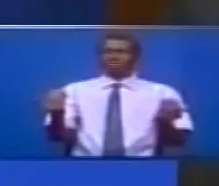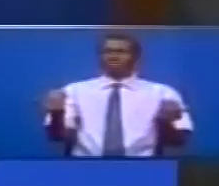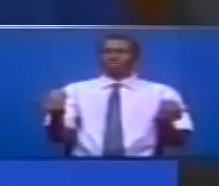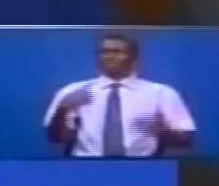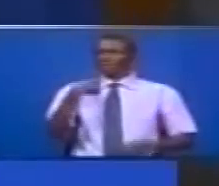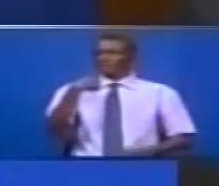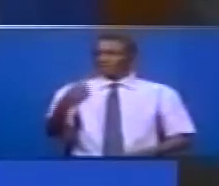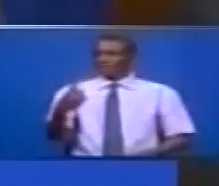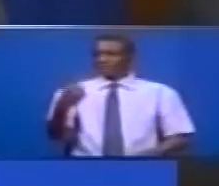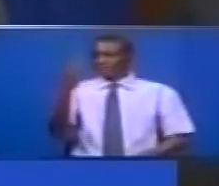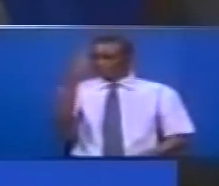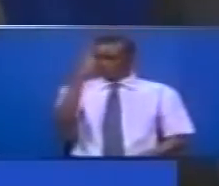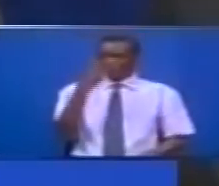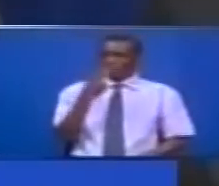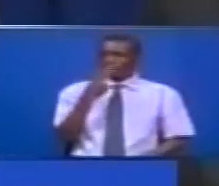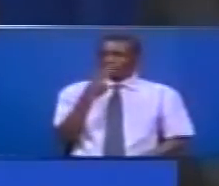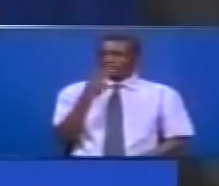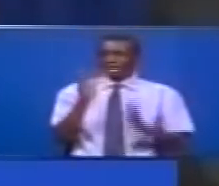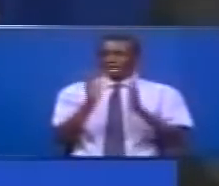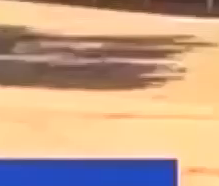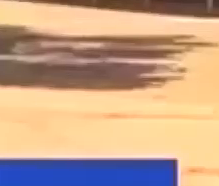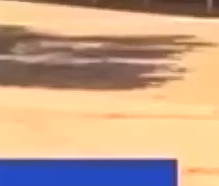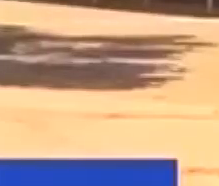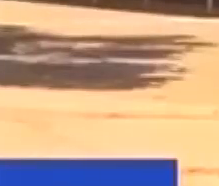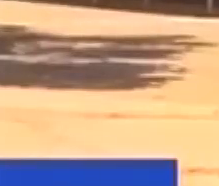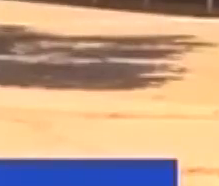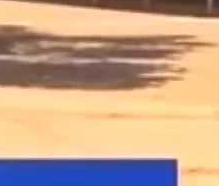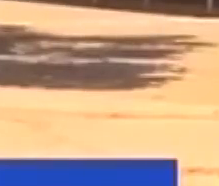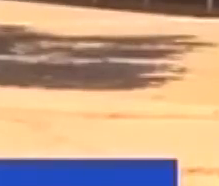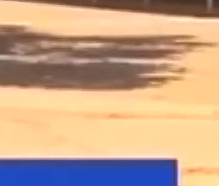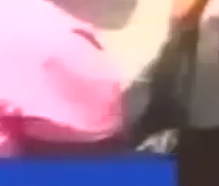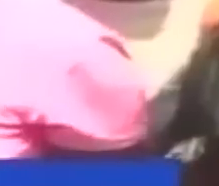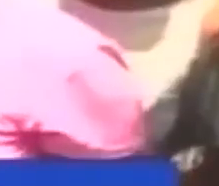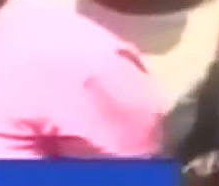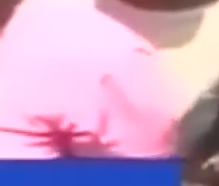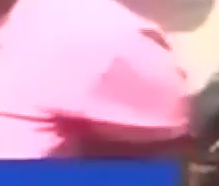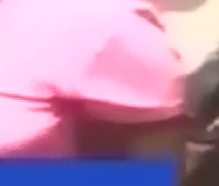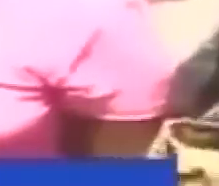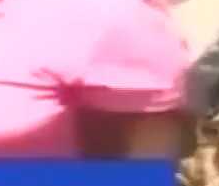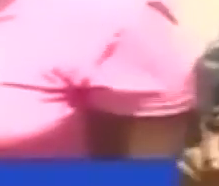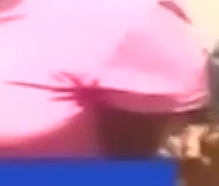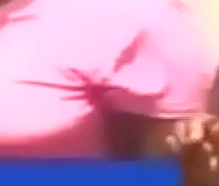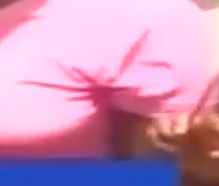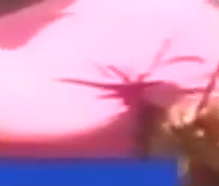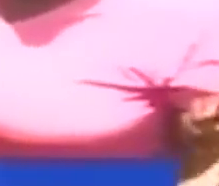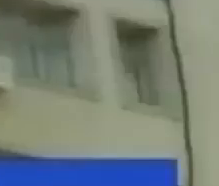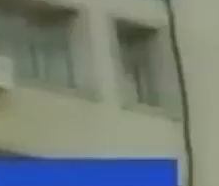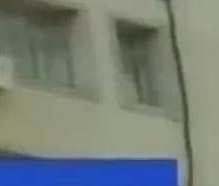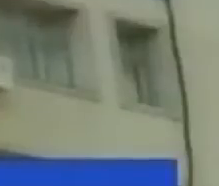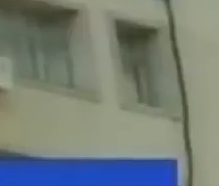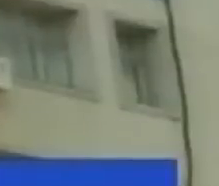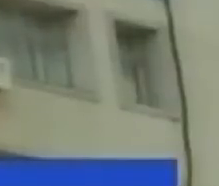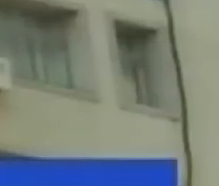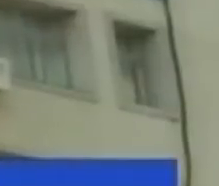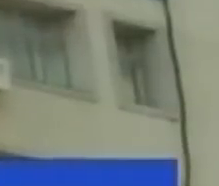their parents, and to safeguard public property. President Uhuru Kenyatta also urged teachers to dialogue with their employer and other